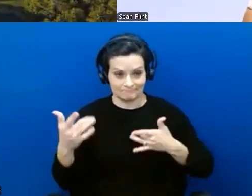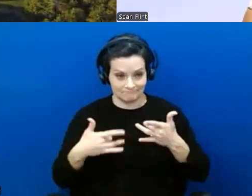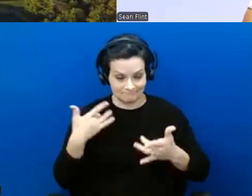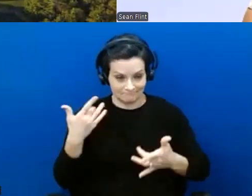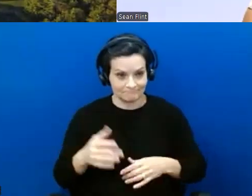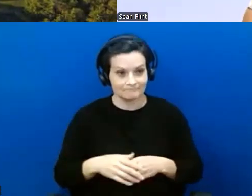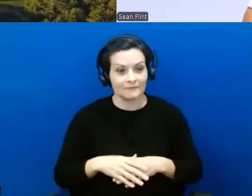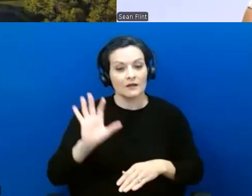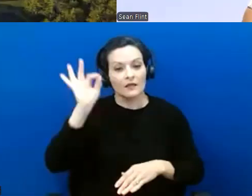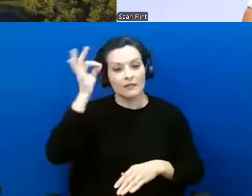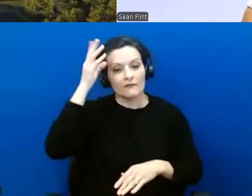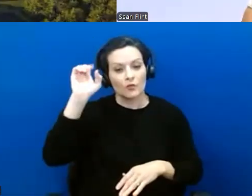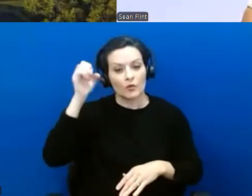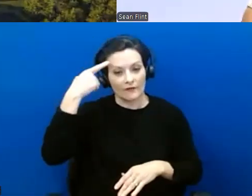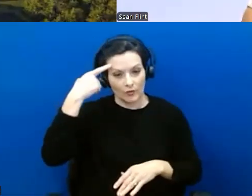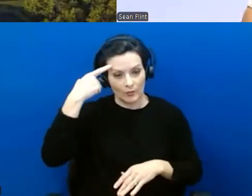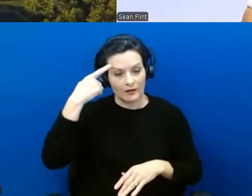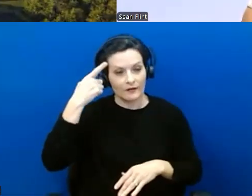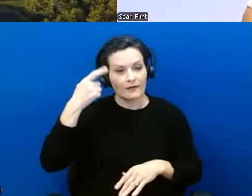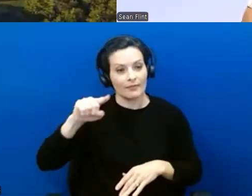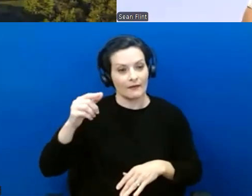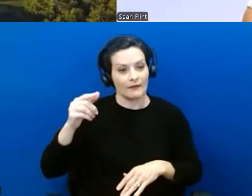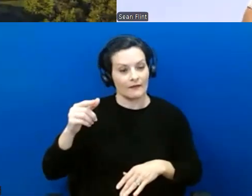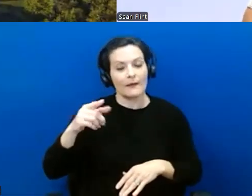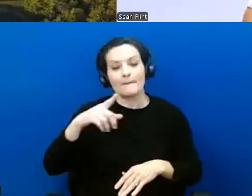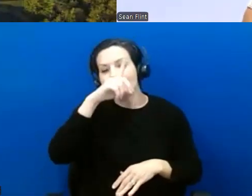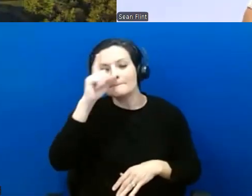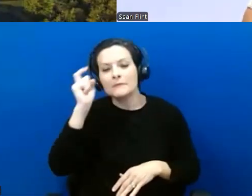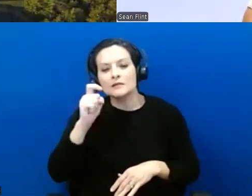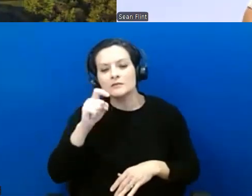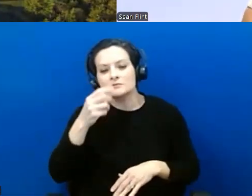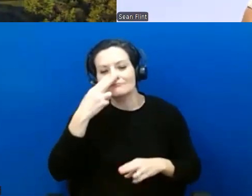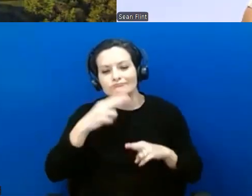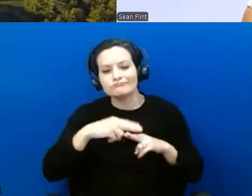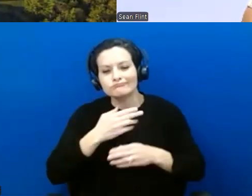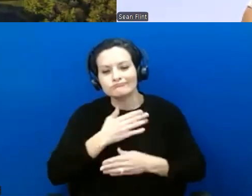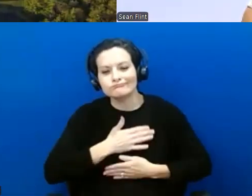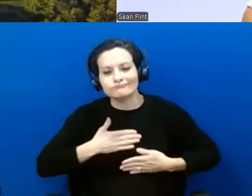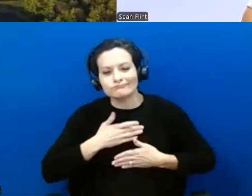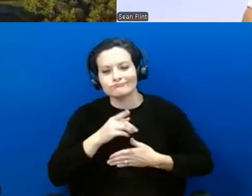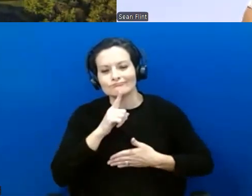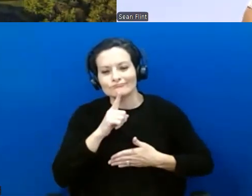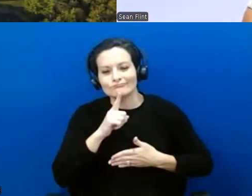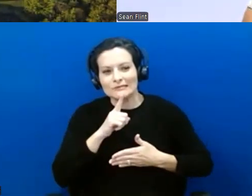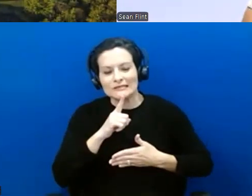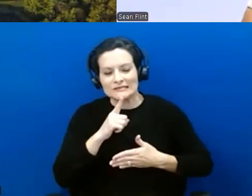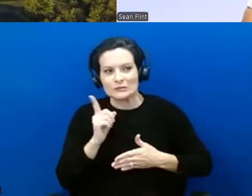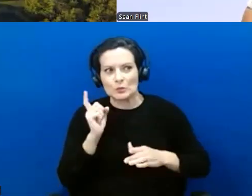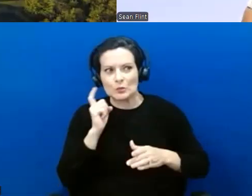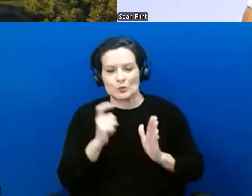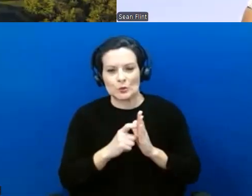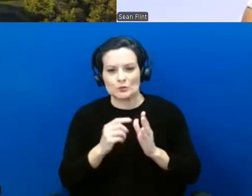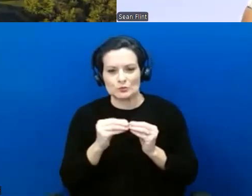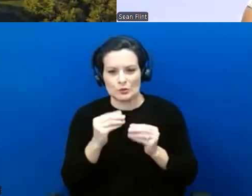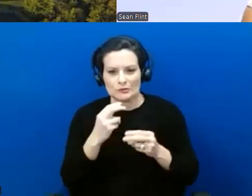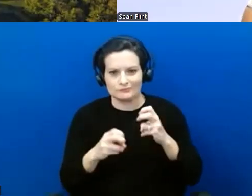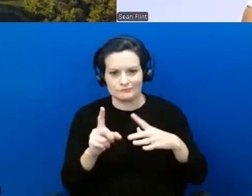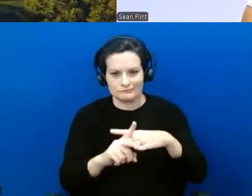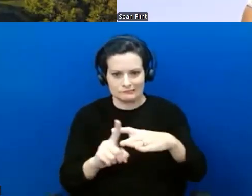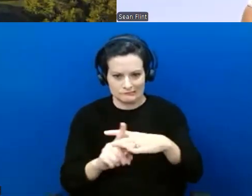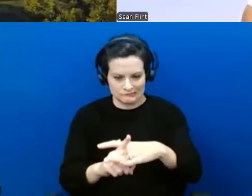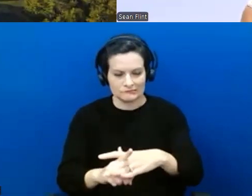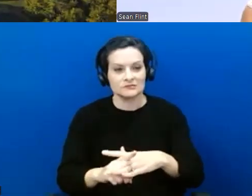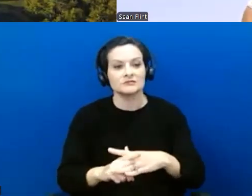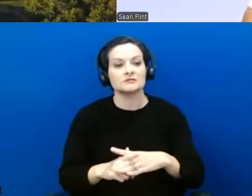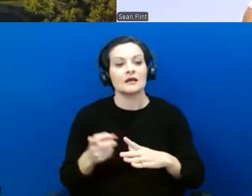federal government actually created, because recreation has been like a growing challenge, they did create